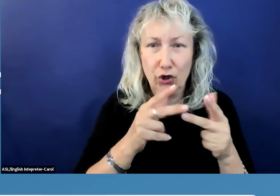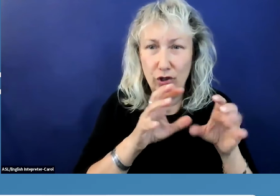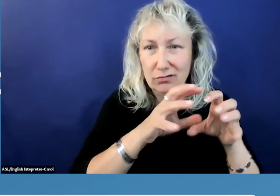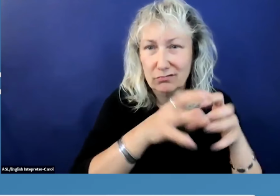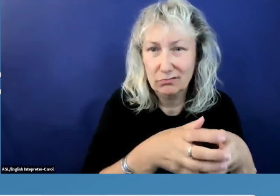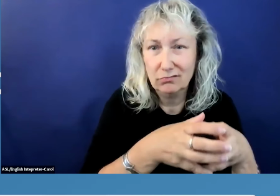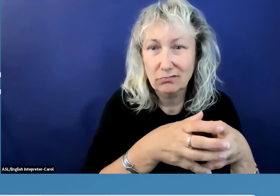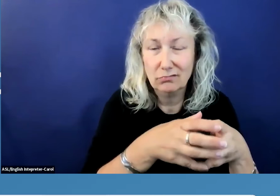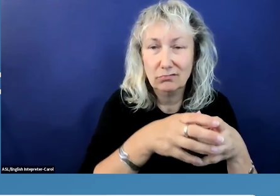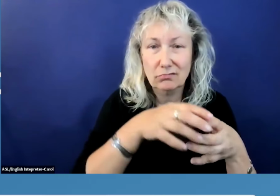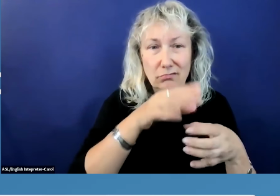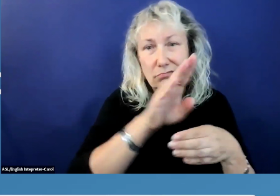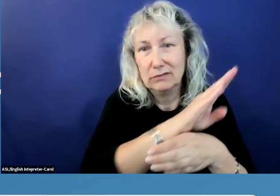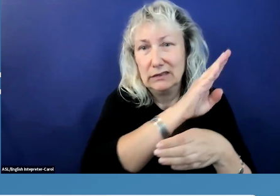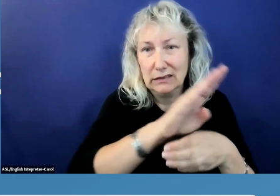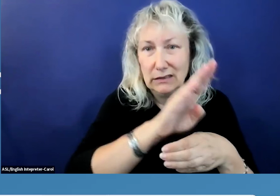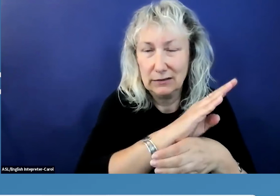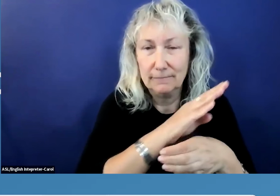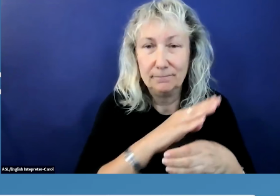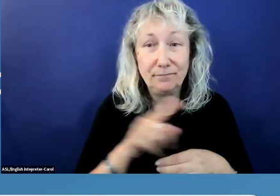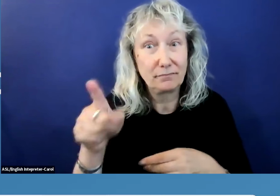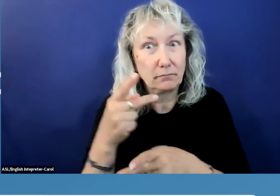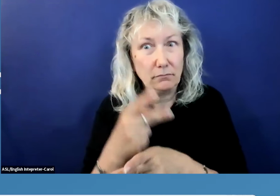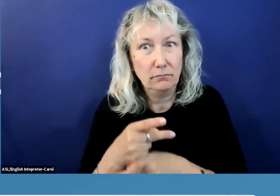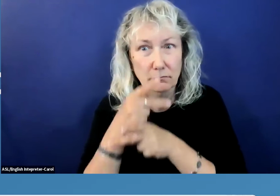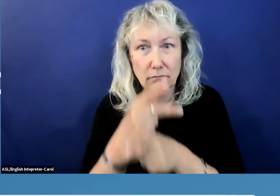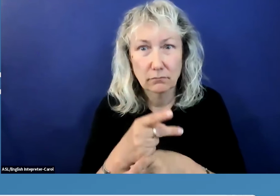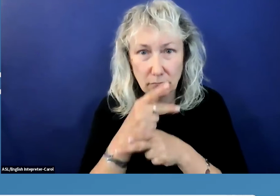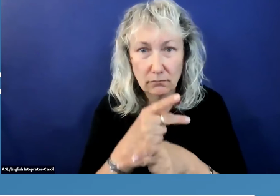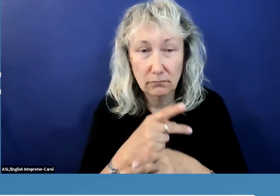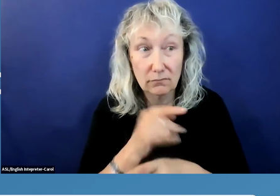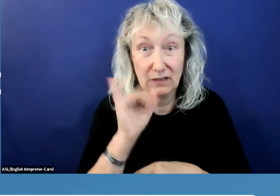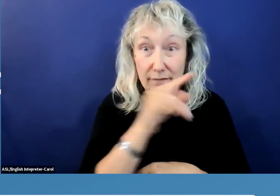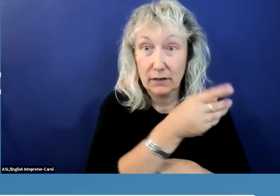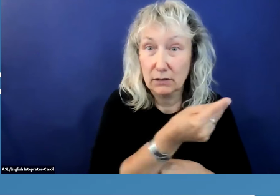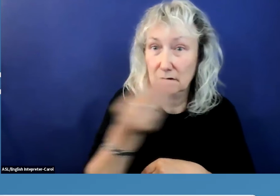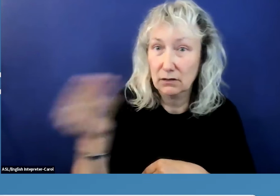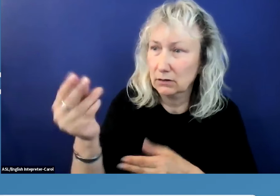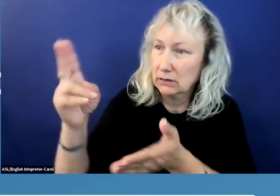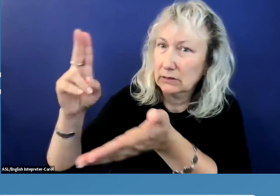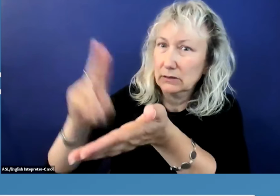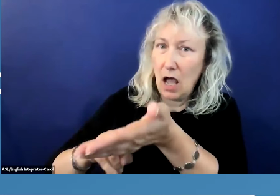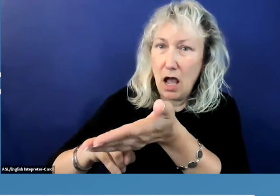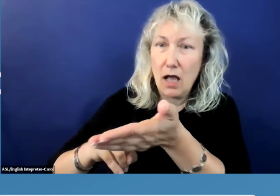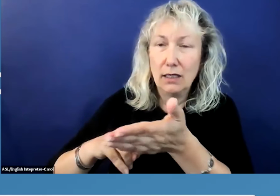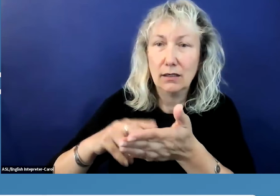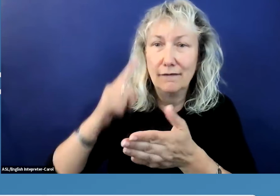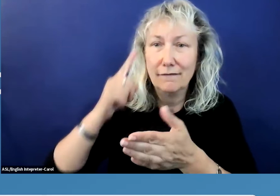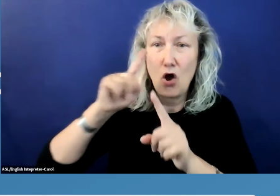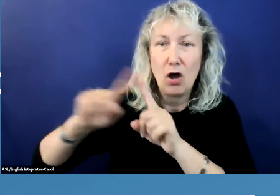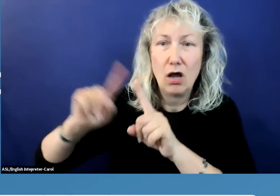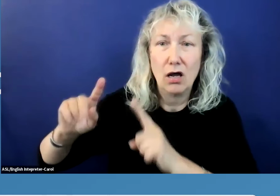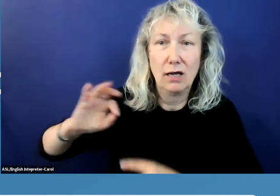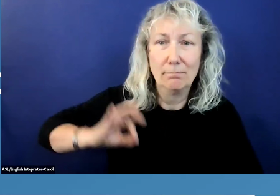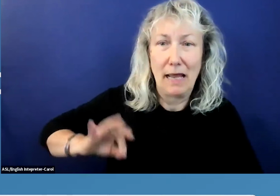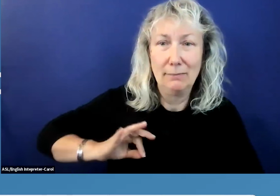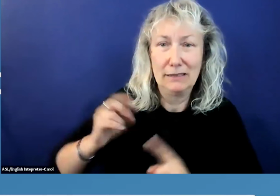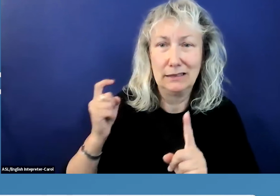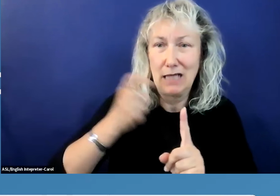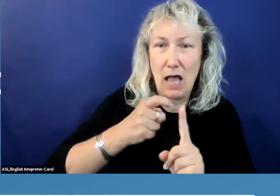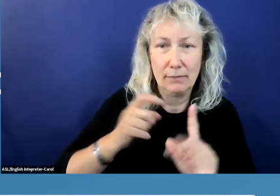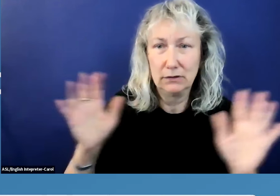contractor. Be cautious if you're asked to sign an assignment of benefits. You are not required to